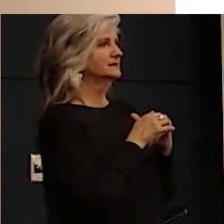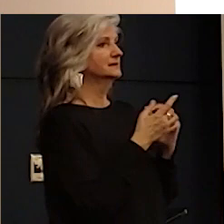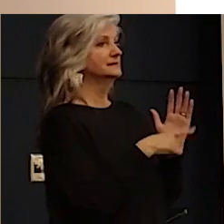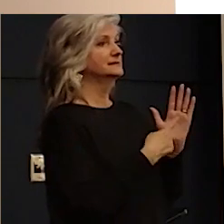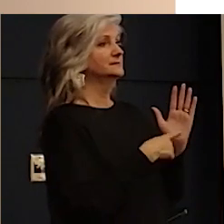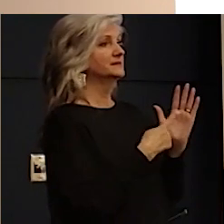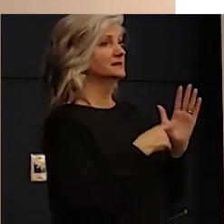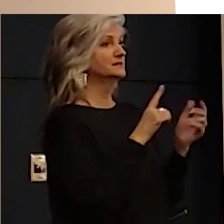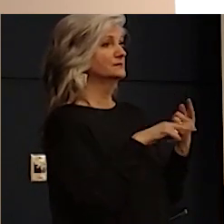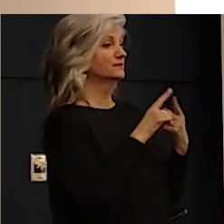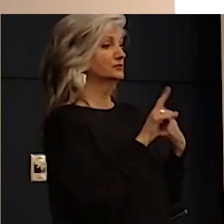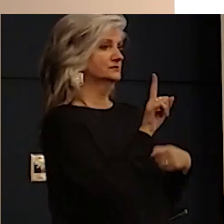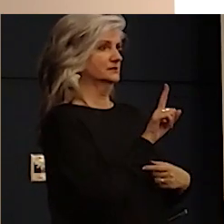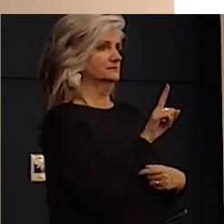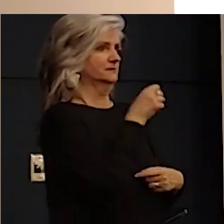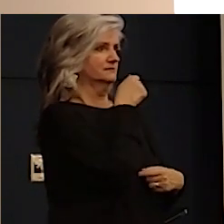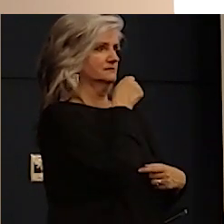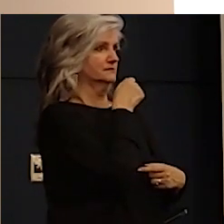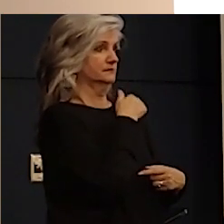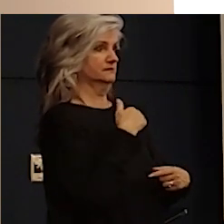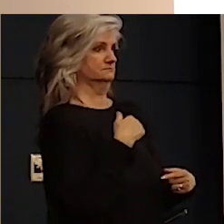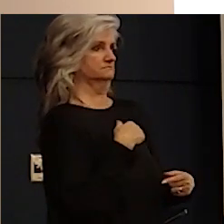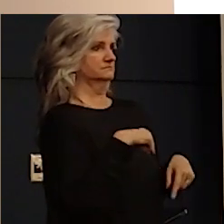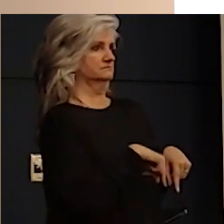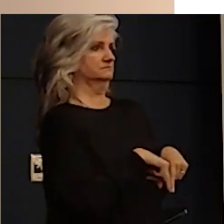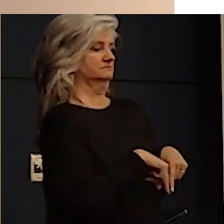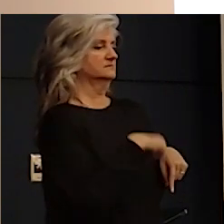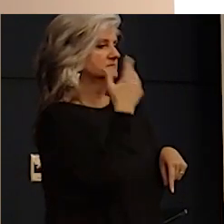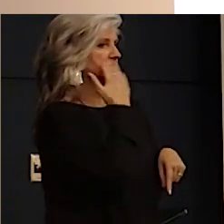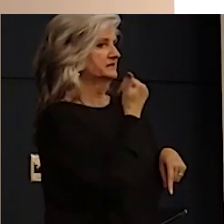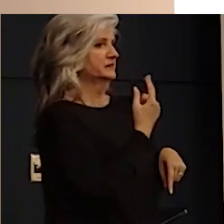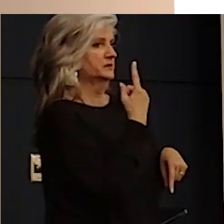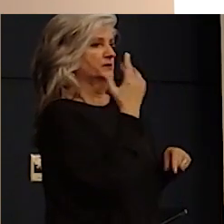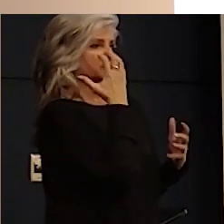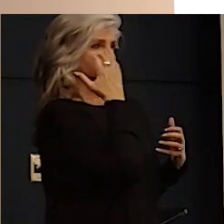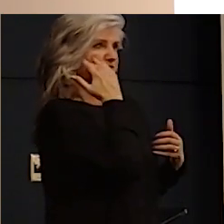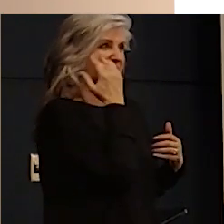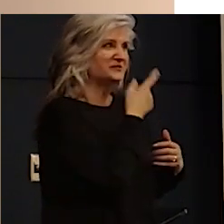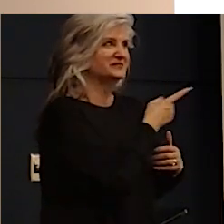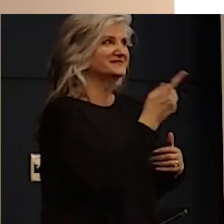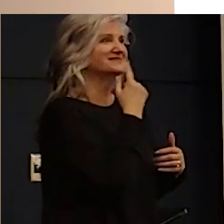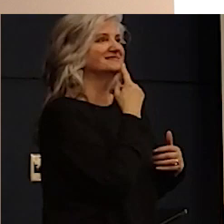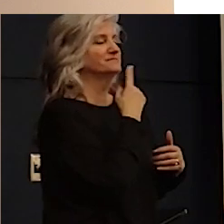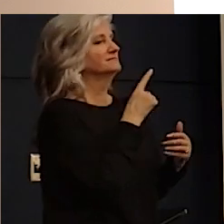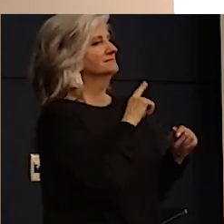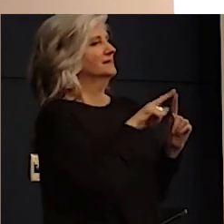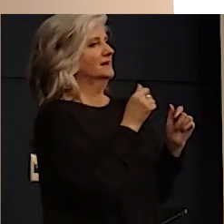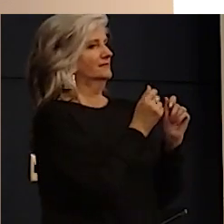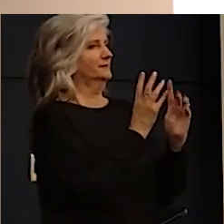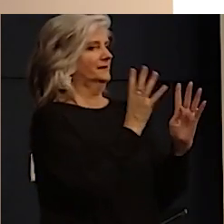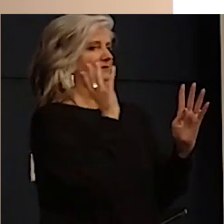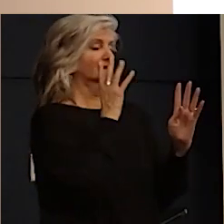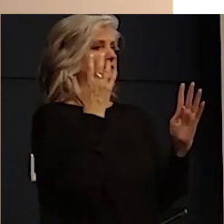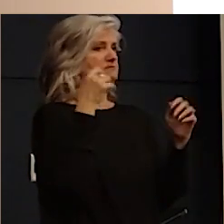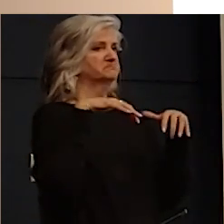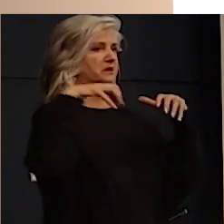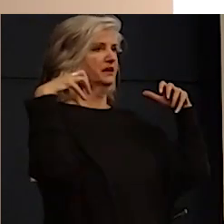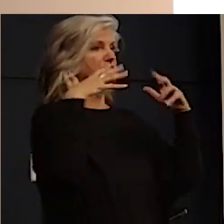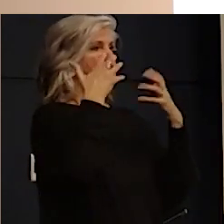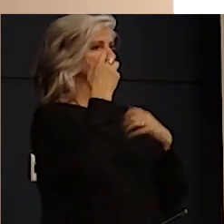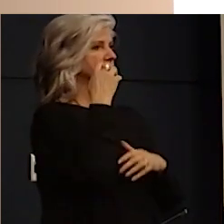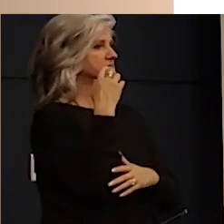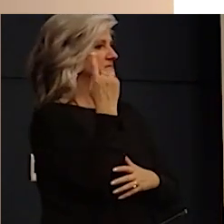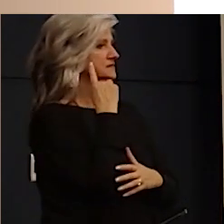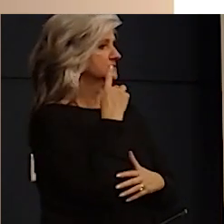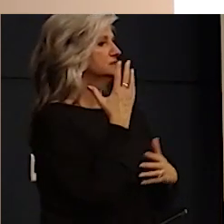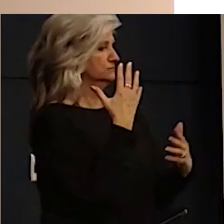Sometimes even when you get up to the mic, it feels kind of intimidating. You're not sure if anybody even wants to hear what you have to say up there. Everybody behind you in the audience wants to hear what you have to say. We're all here to